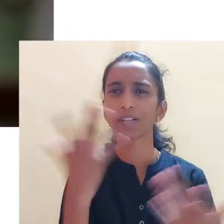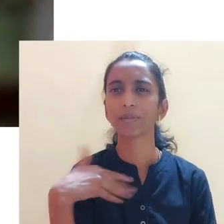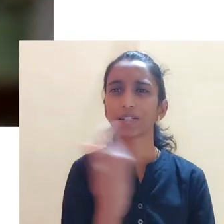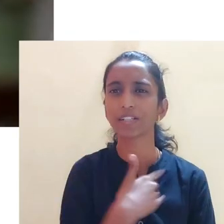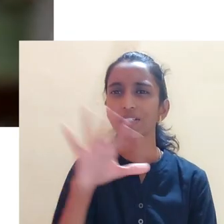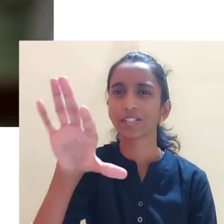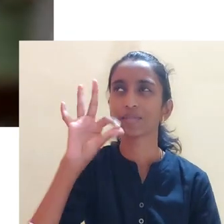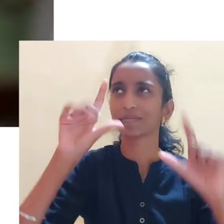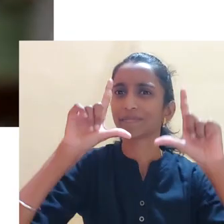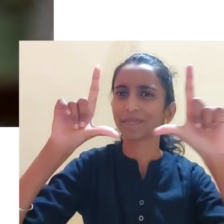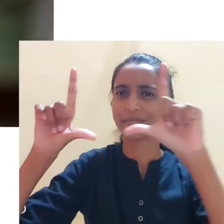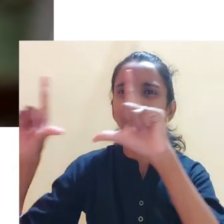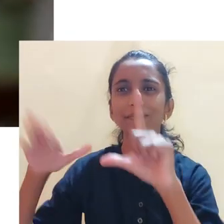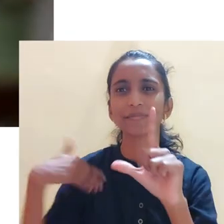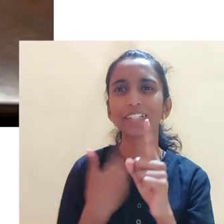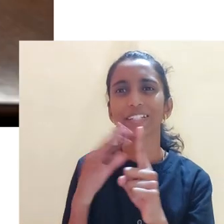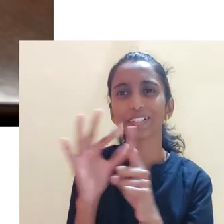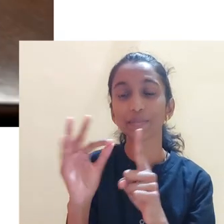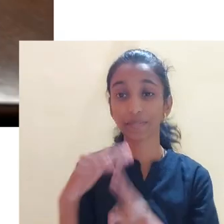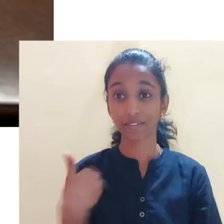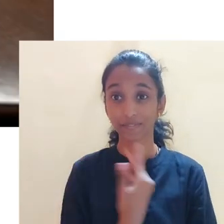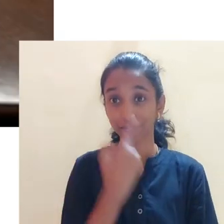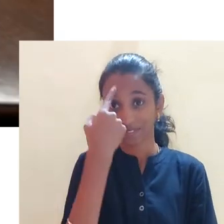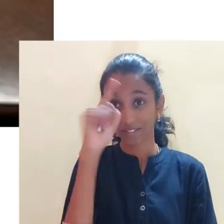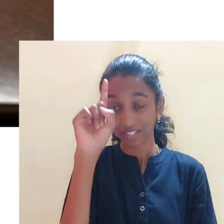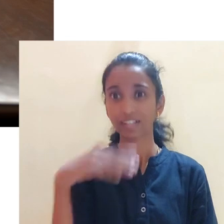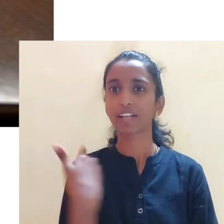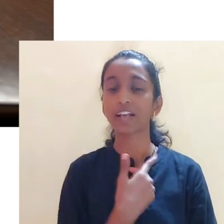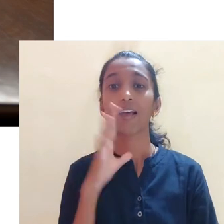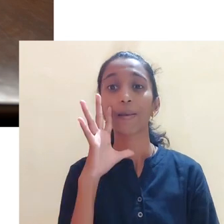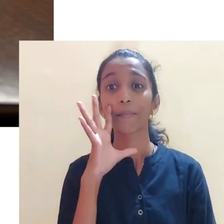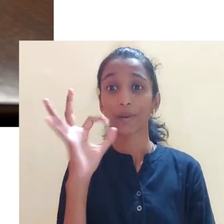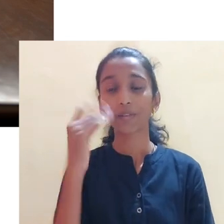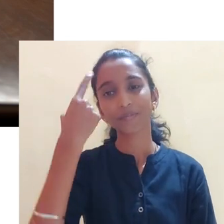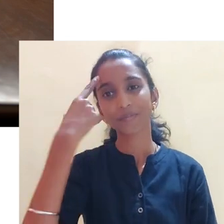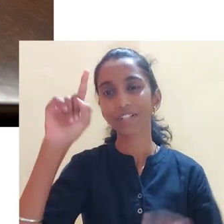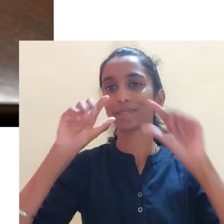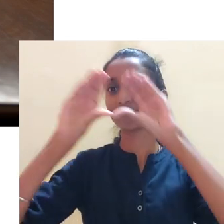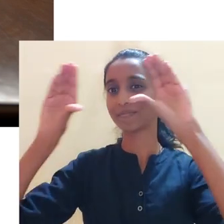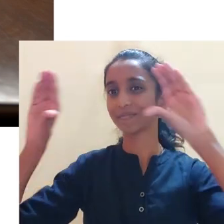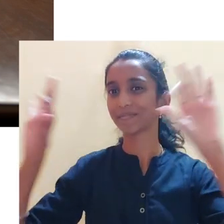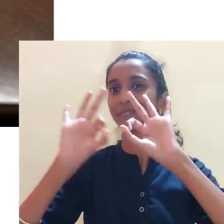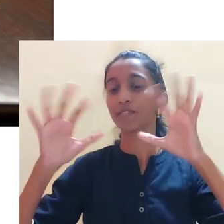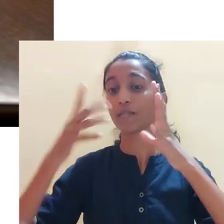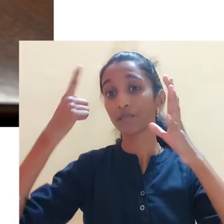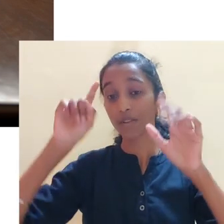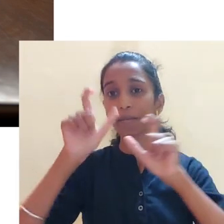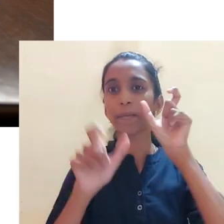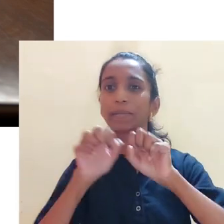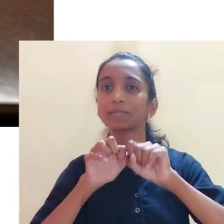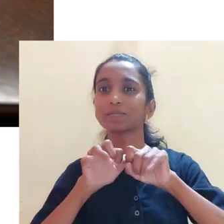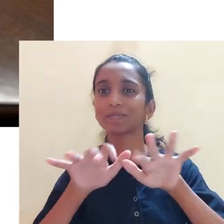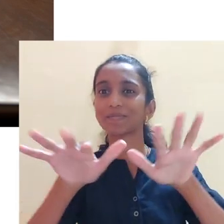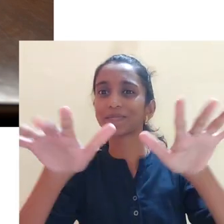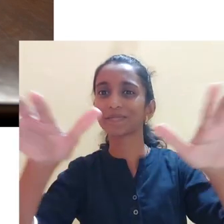Why do we choose the exhibitions that we do? To us, it is important to curate exhibitions that are relatable to larger